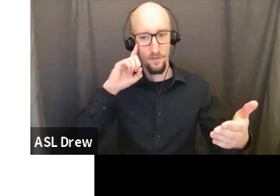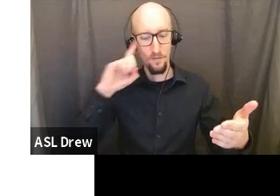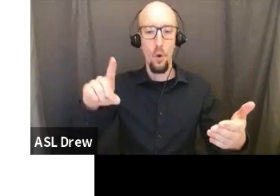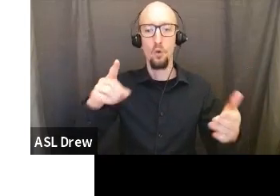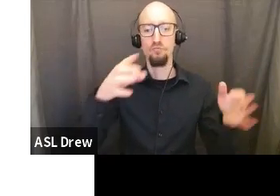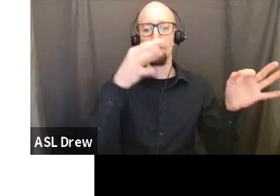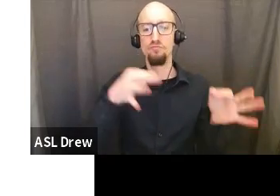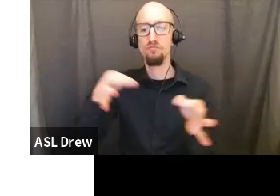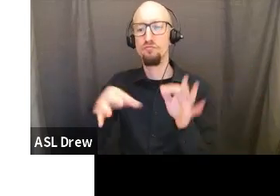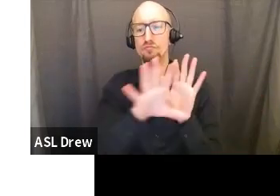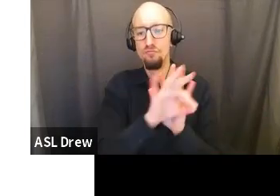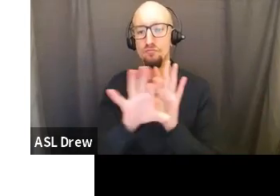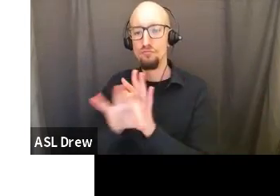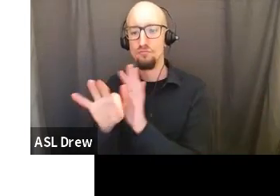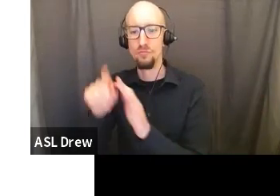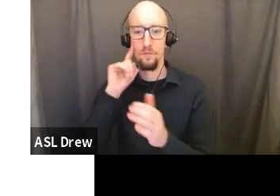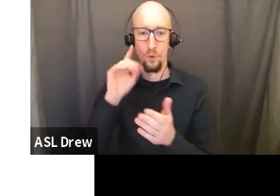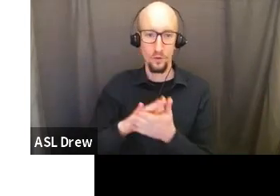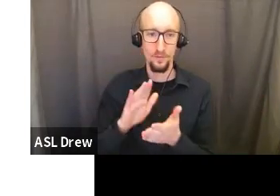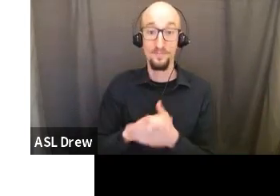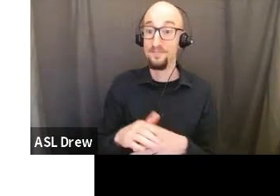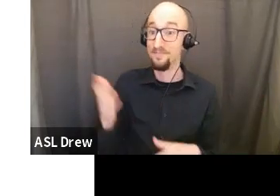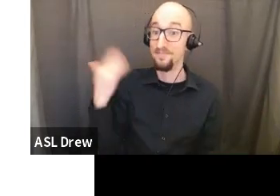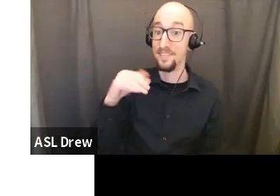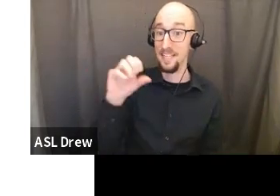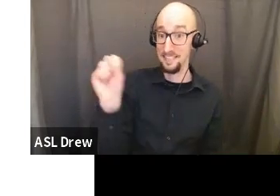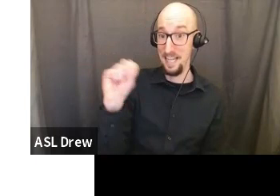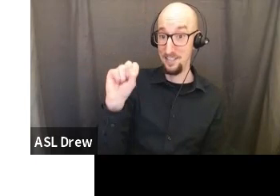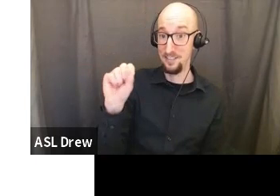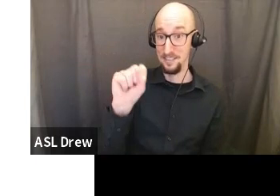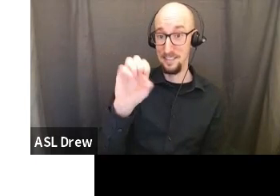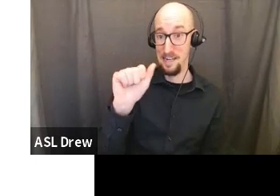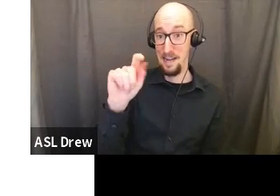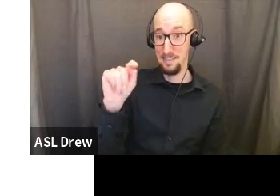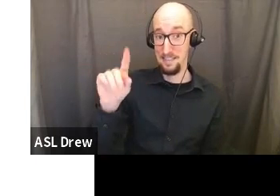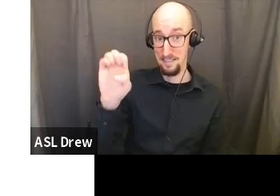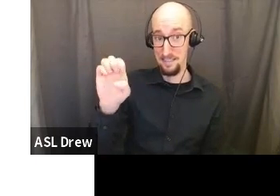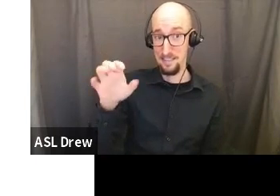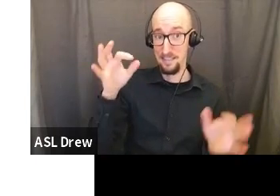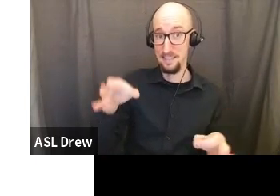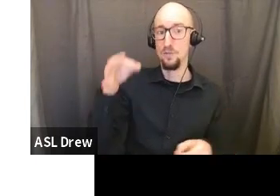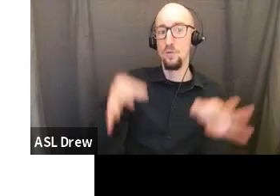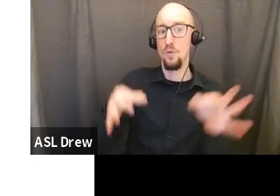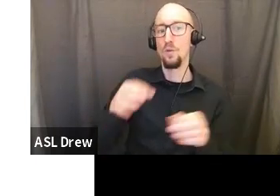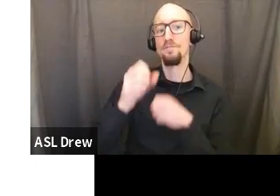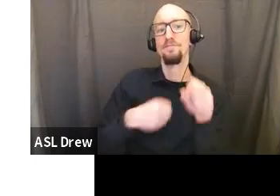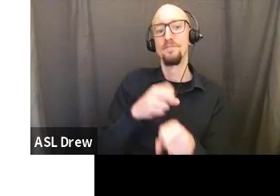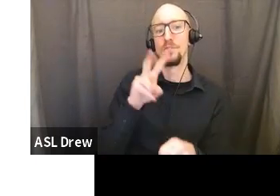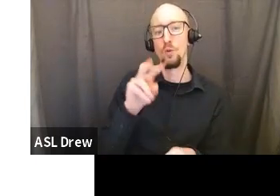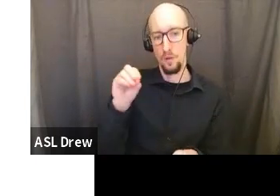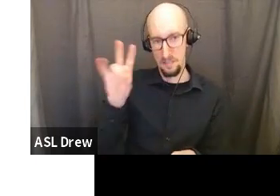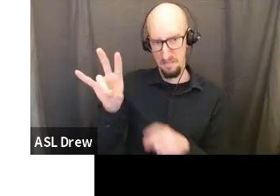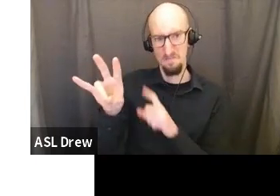2007 decision, with which I'm sure you're deeply familiar. In